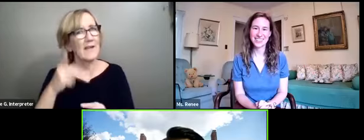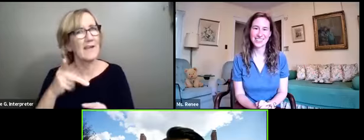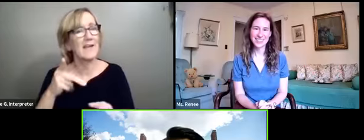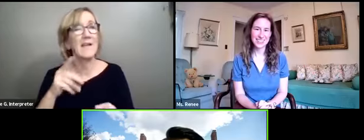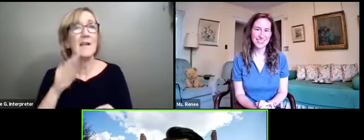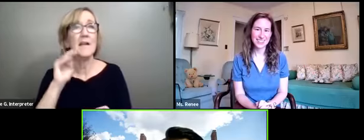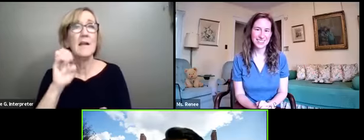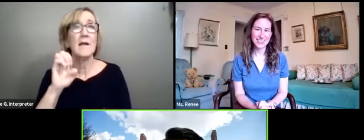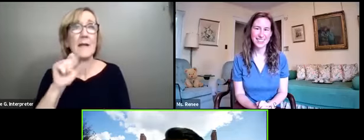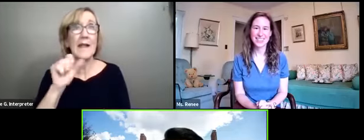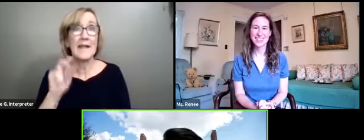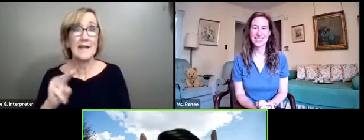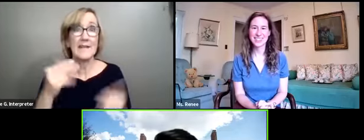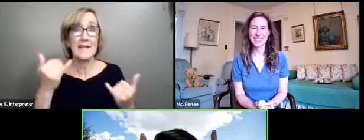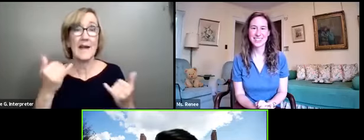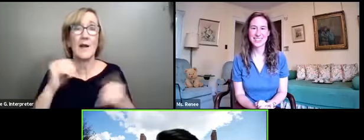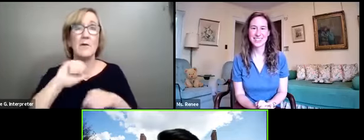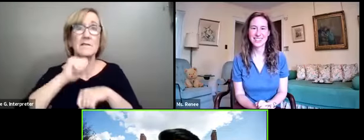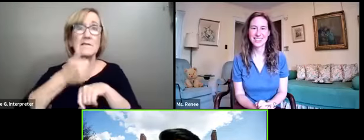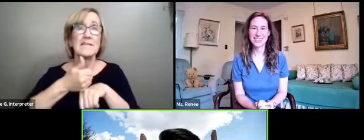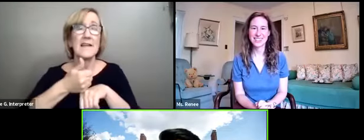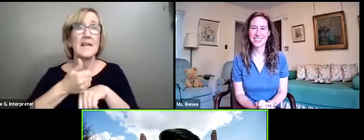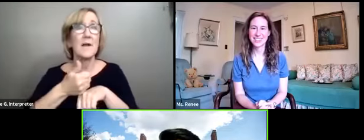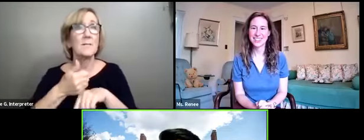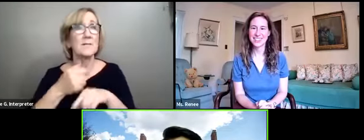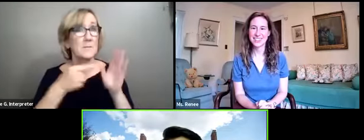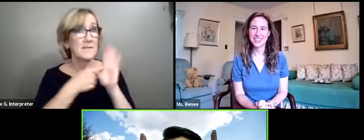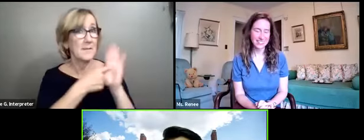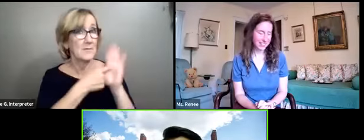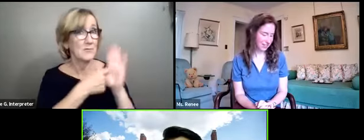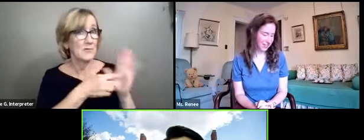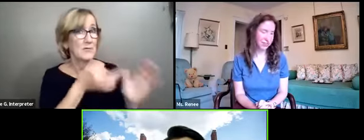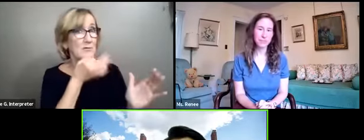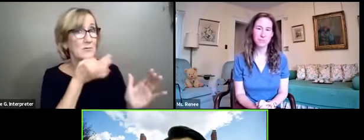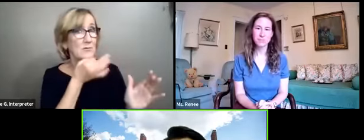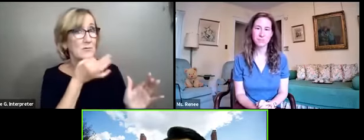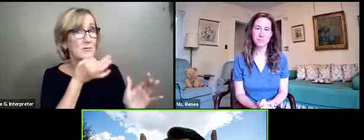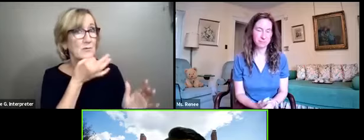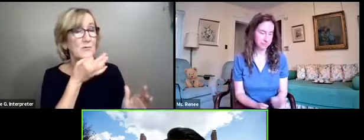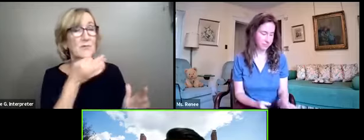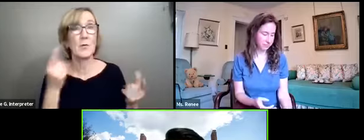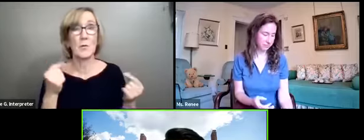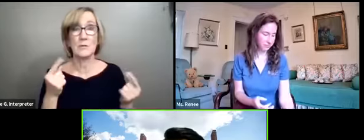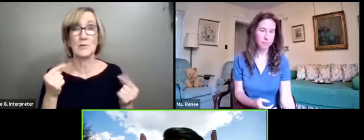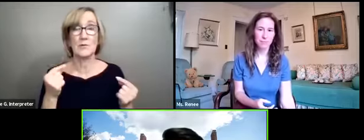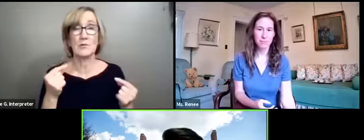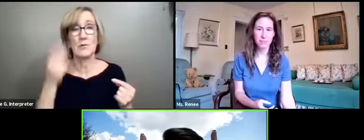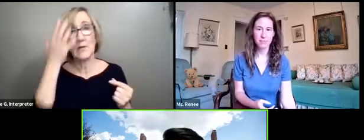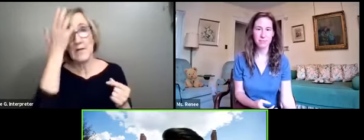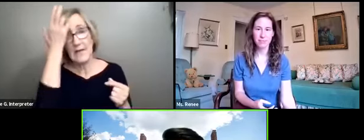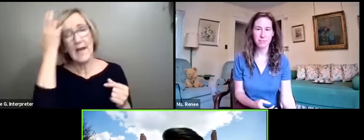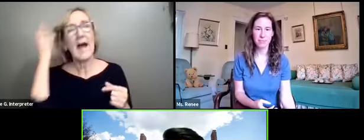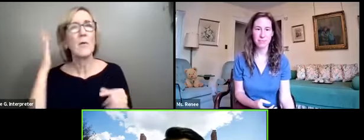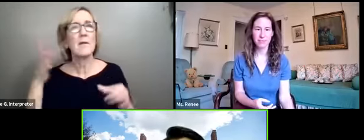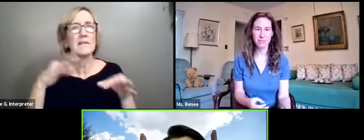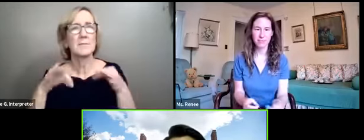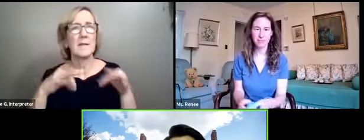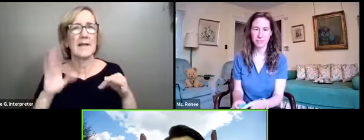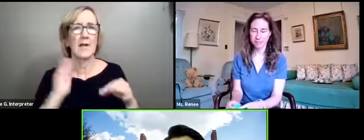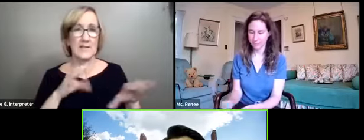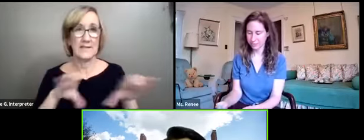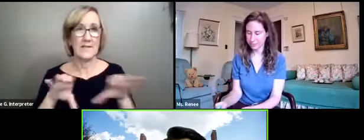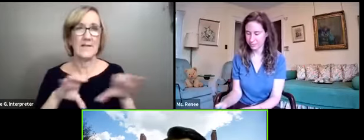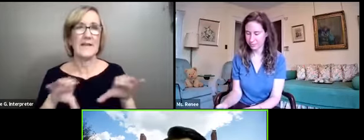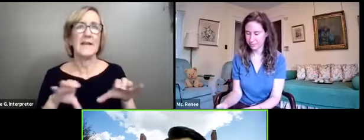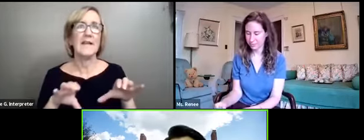just setting up some awesome demonstration coming up here soon. So what we're gonna do, and I can just kind of explain our activity, we're gonna